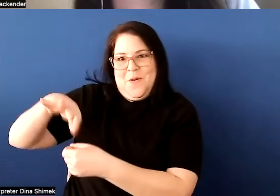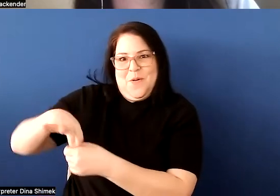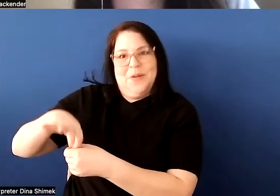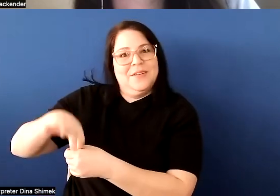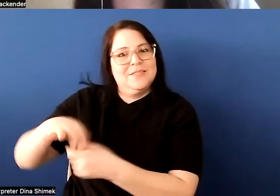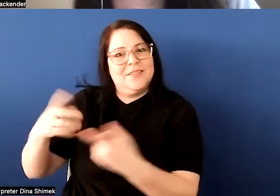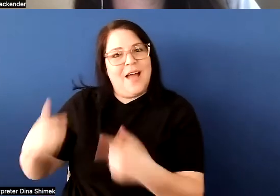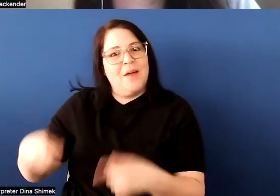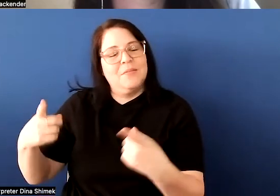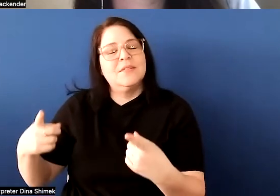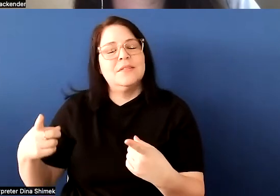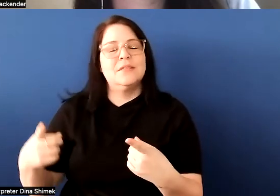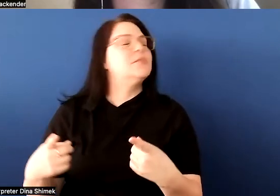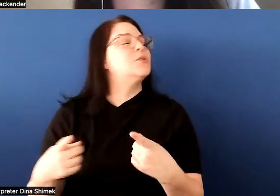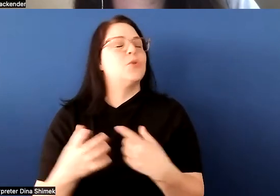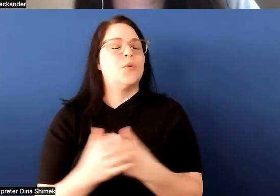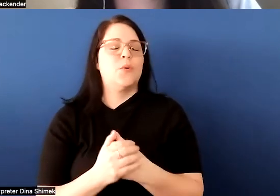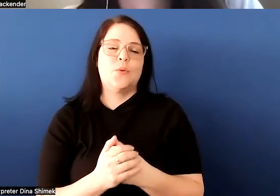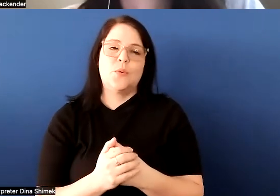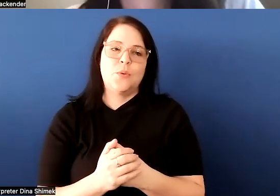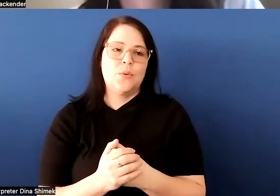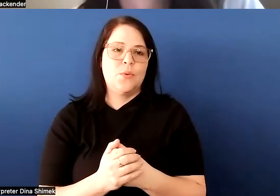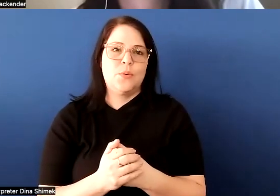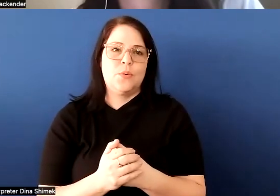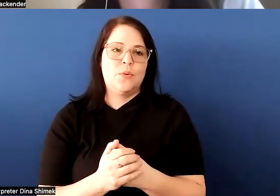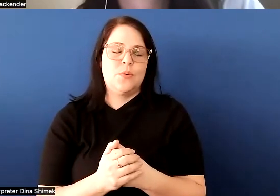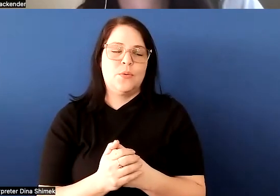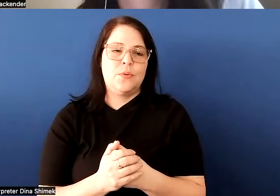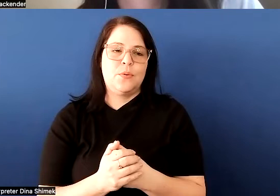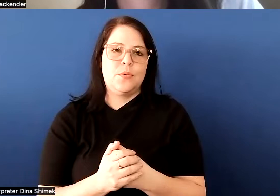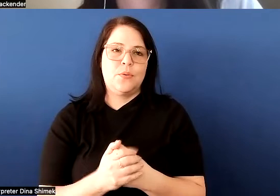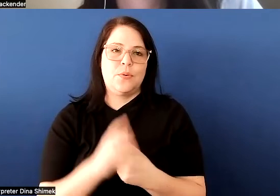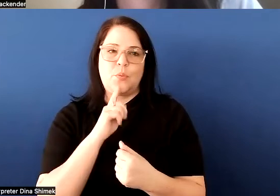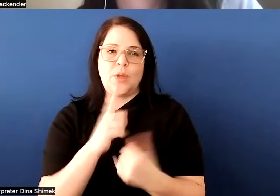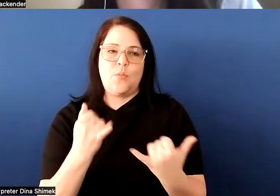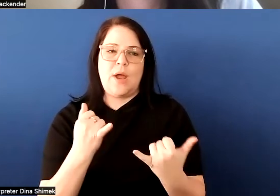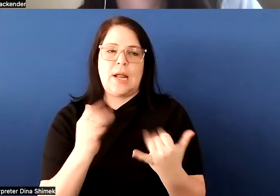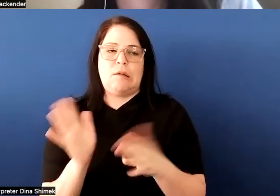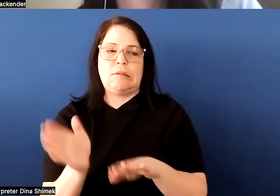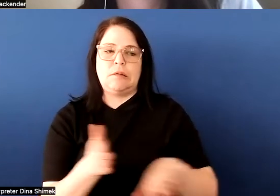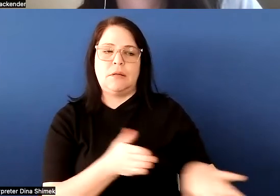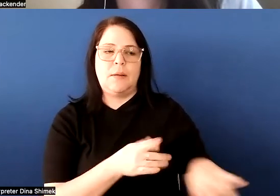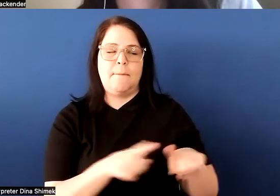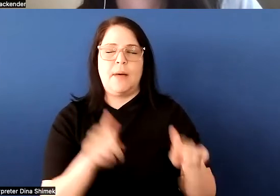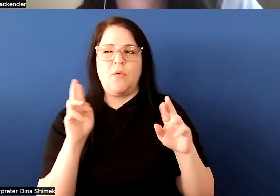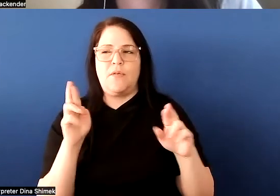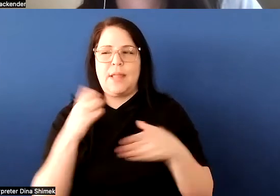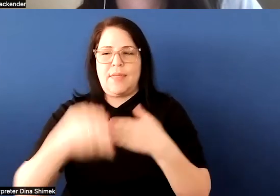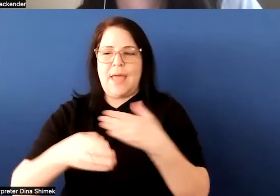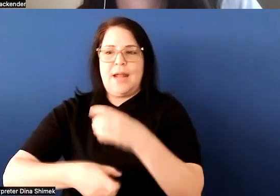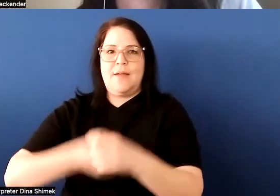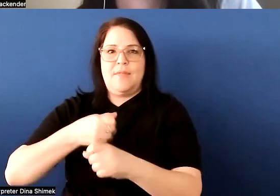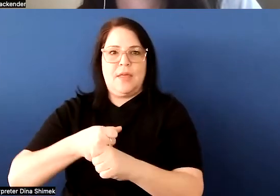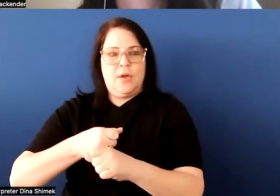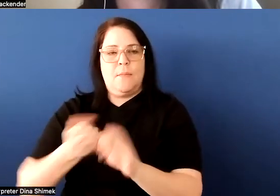re-election, and so it's kind of taking to the wayside right now. But hopefully, it'll be picked up by the end of the year, if not early